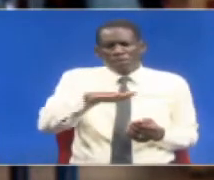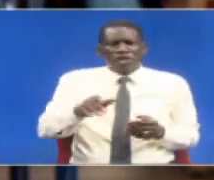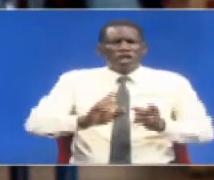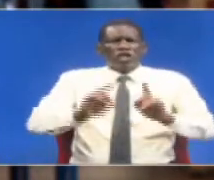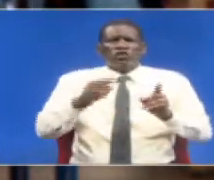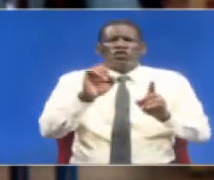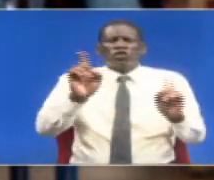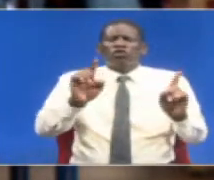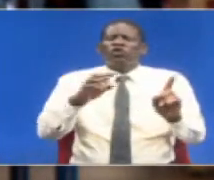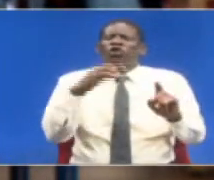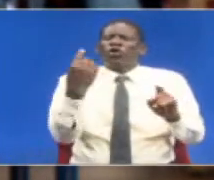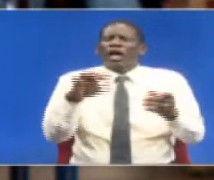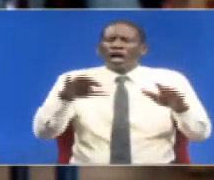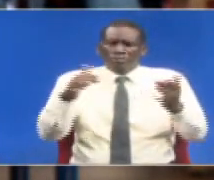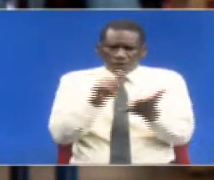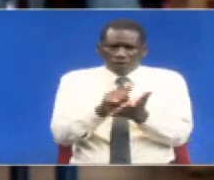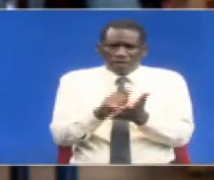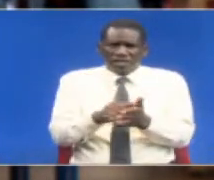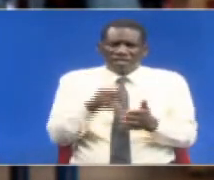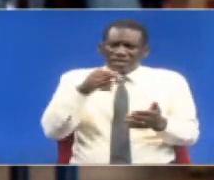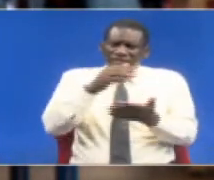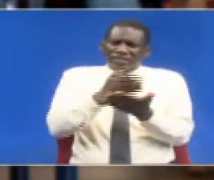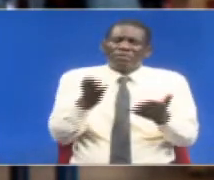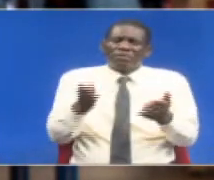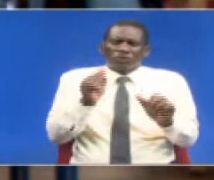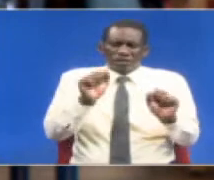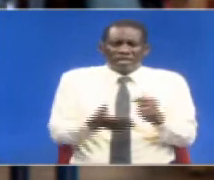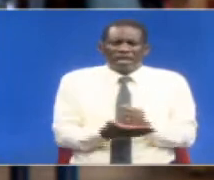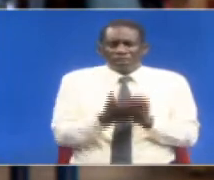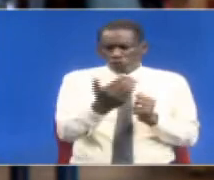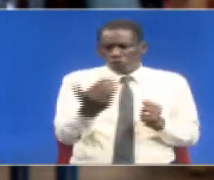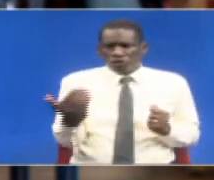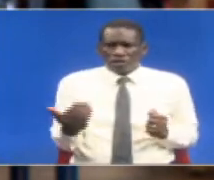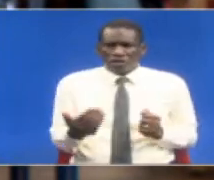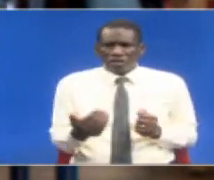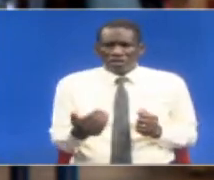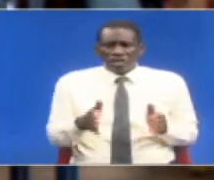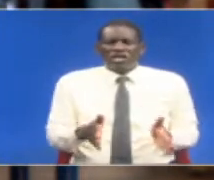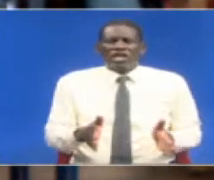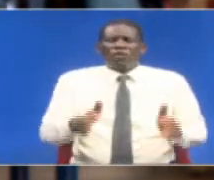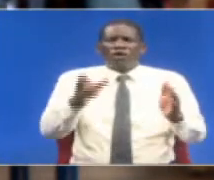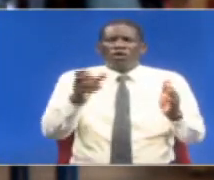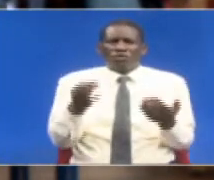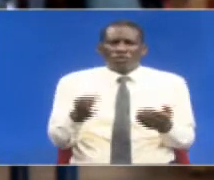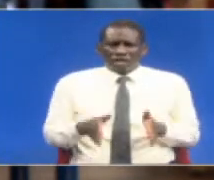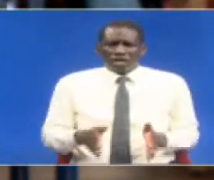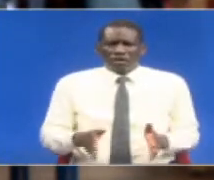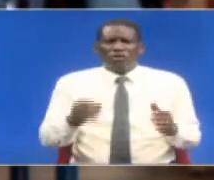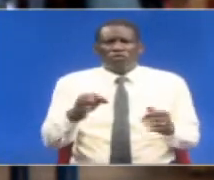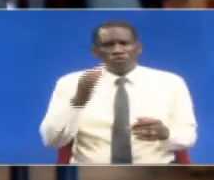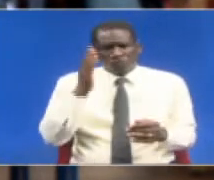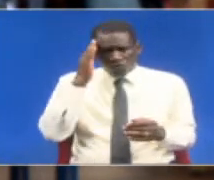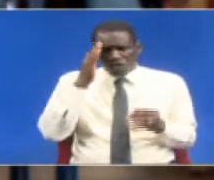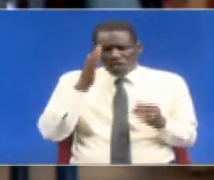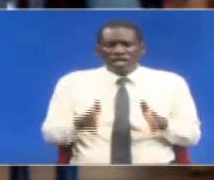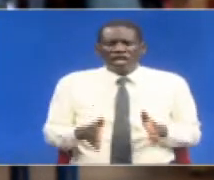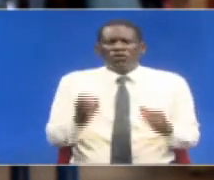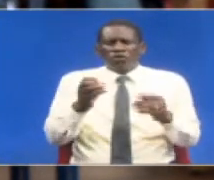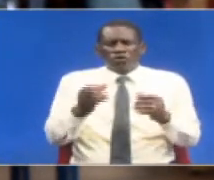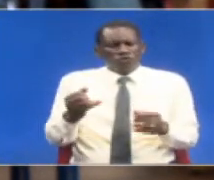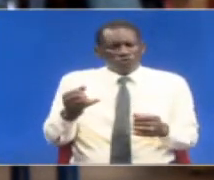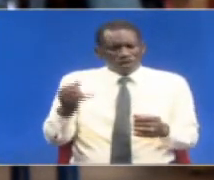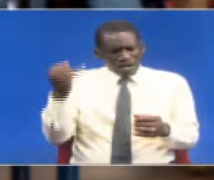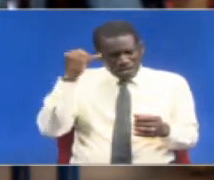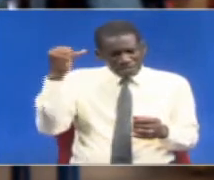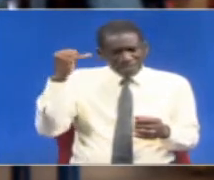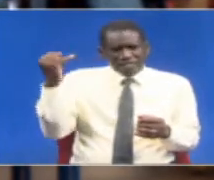about that. It's a book that is also going to help kids in terms of you know, in terms of creativity,